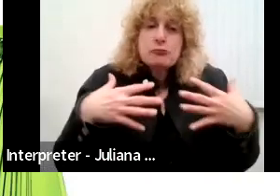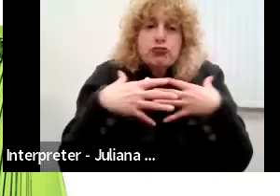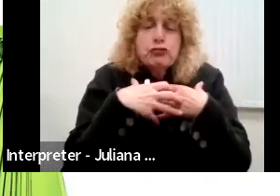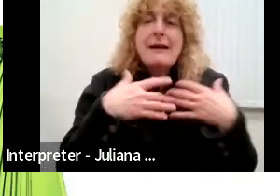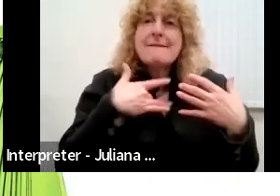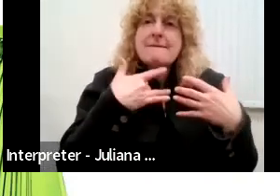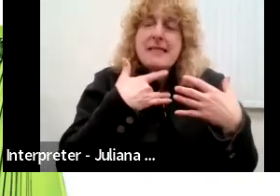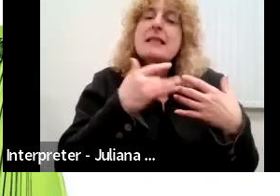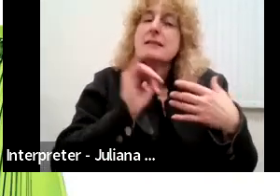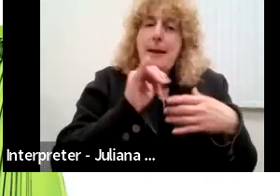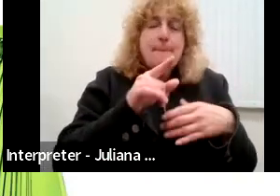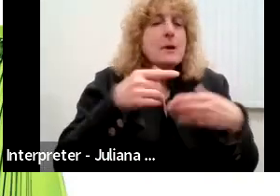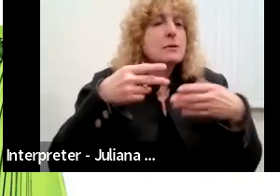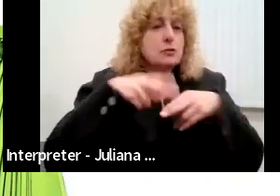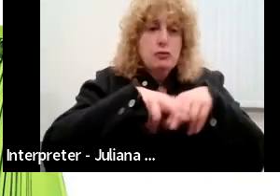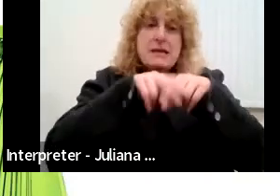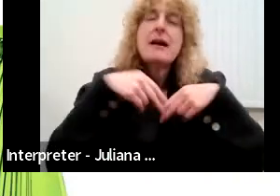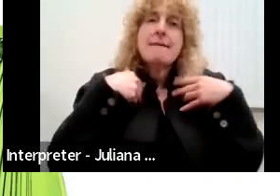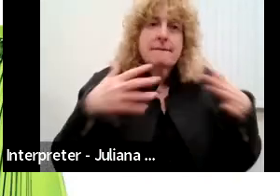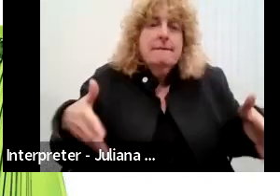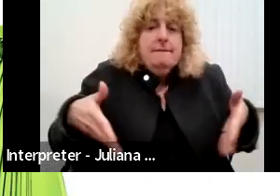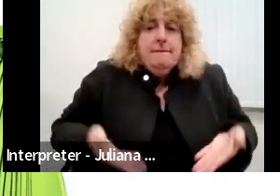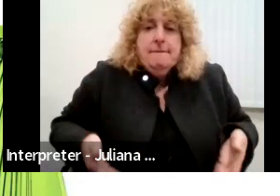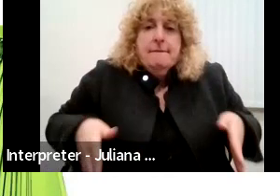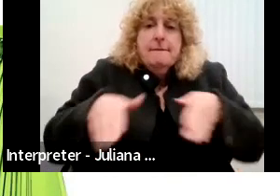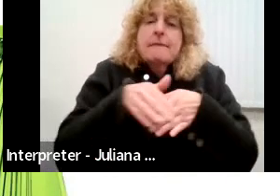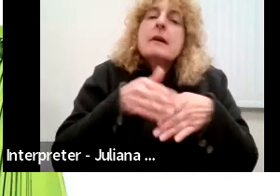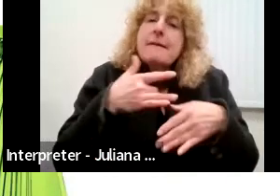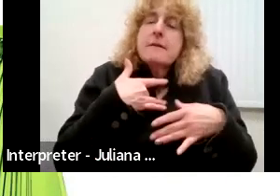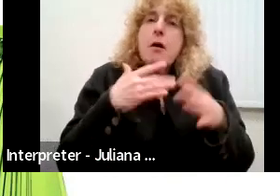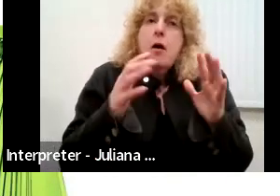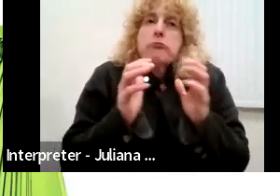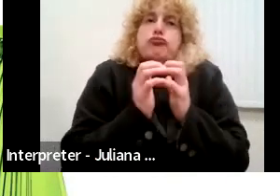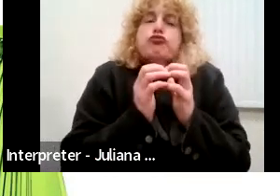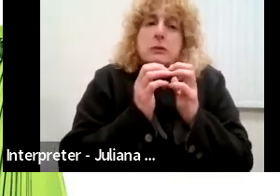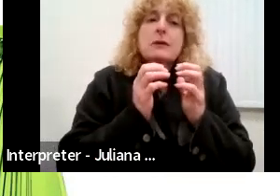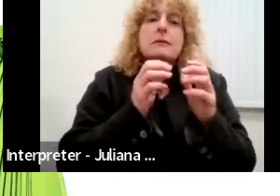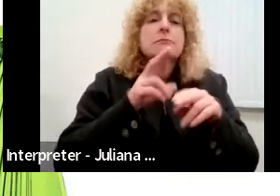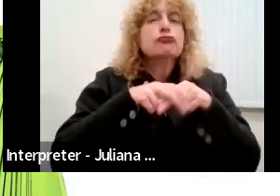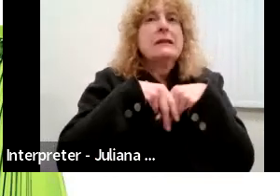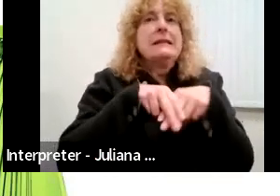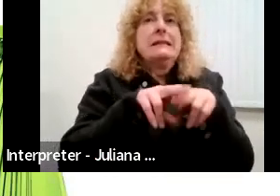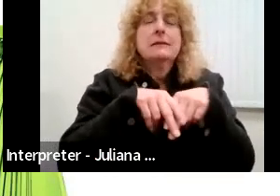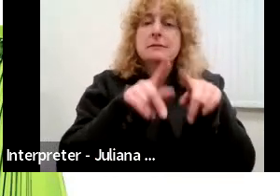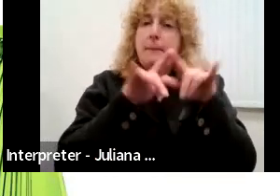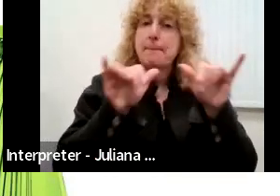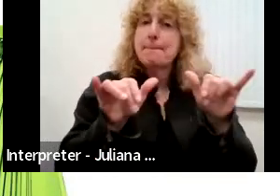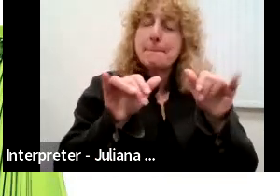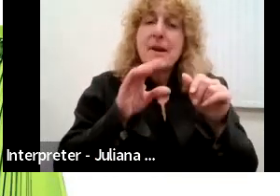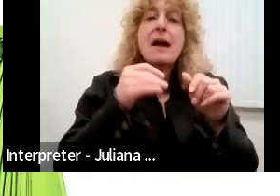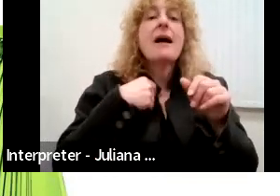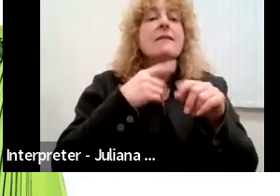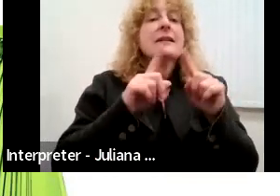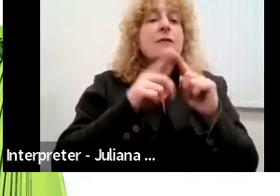compression sensation, and then also you're swinging. And then we have different hammock swings that are available in our